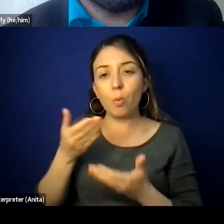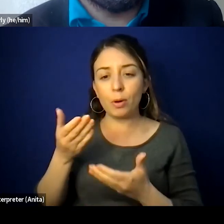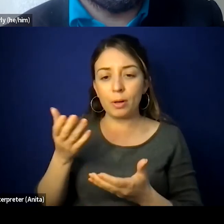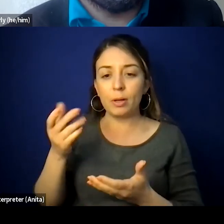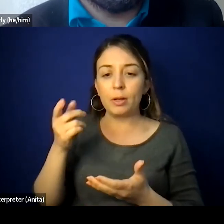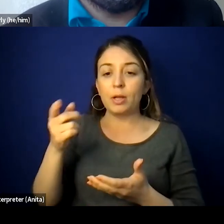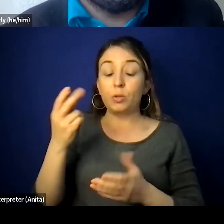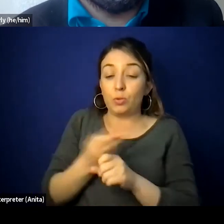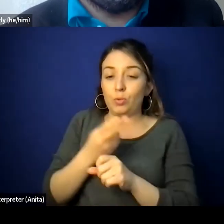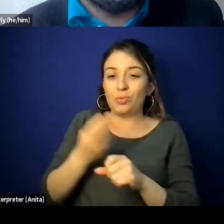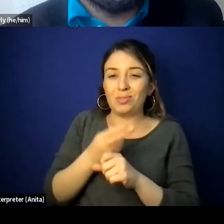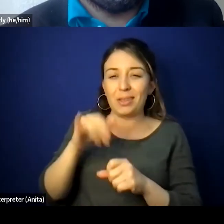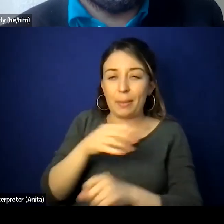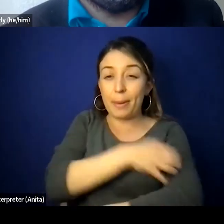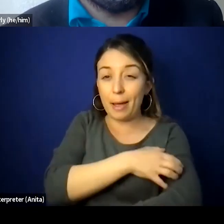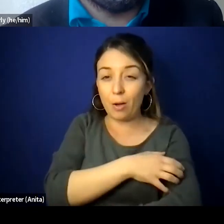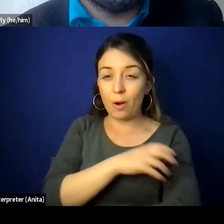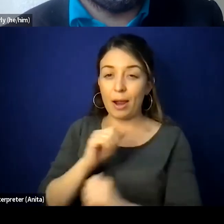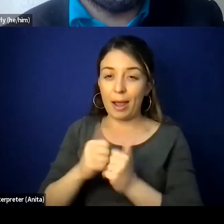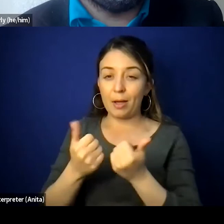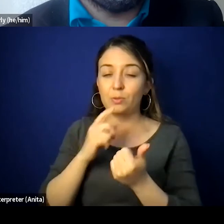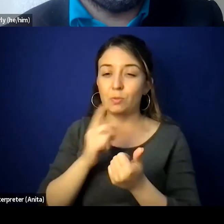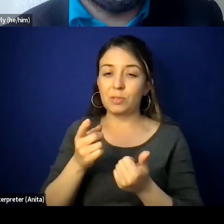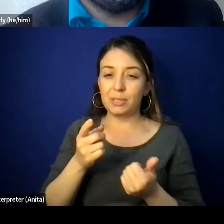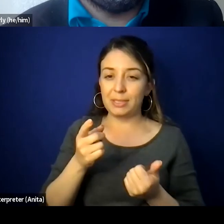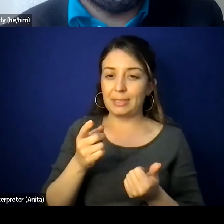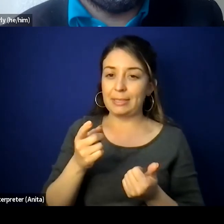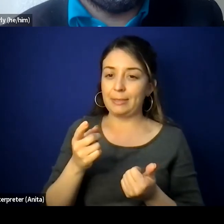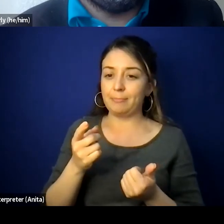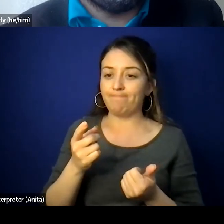using power to define and really